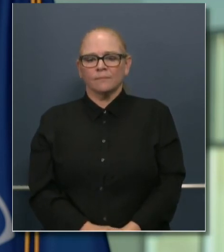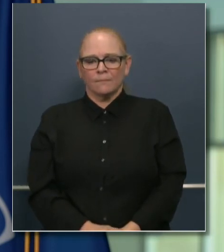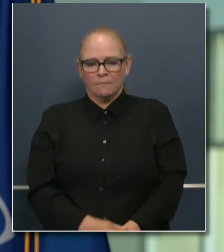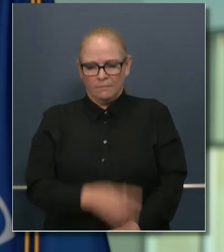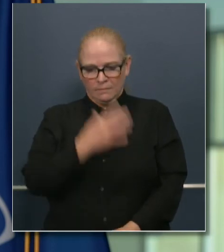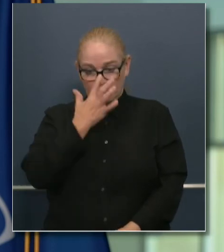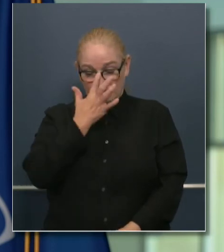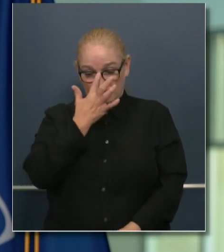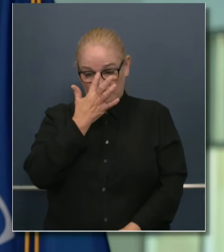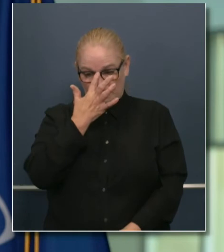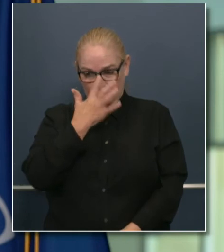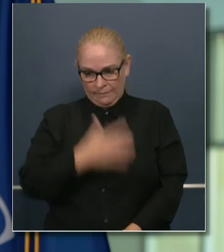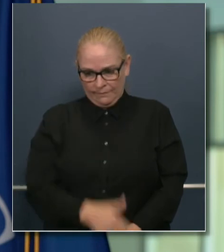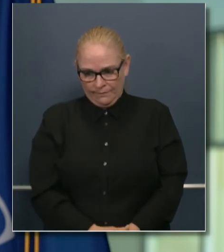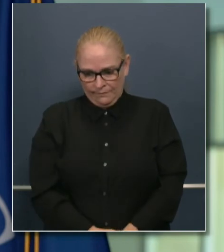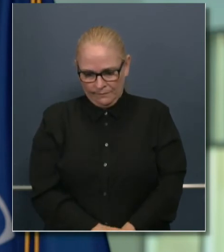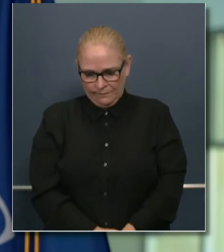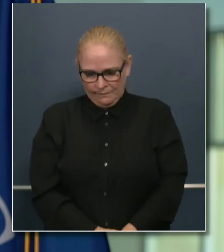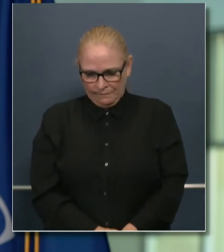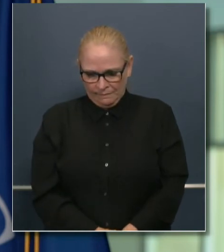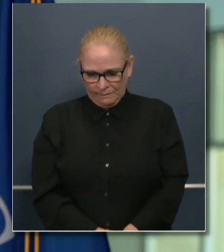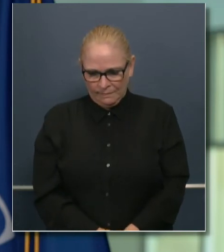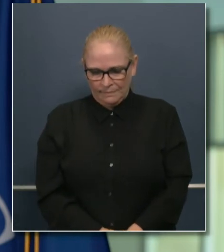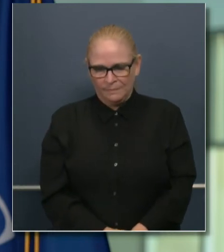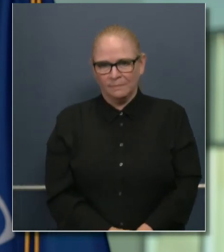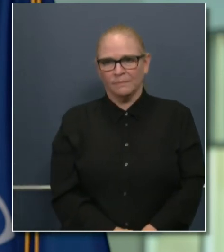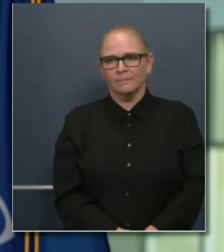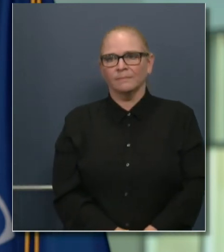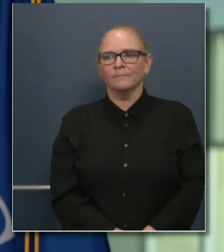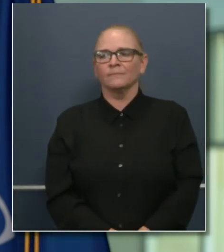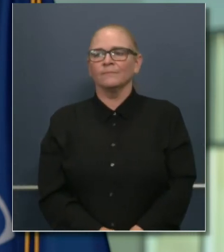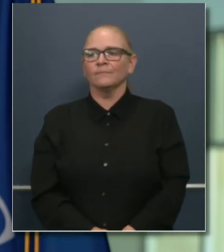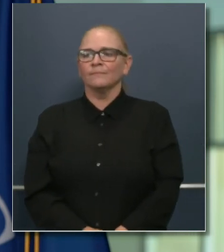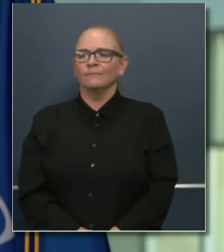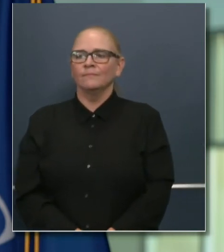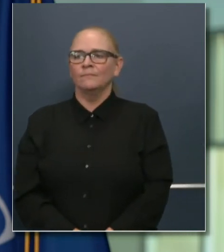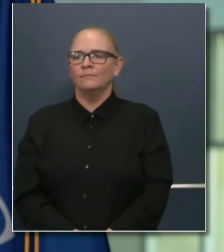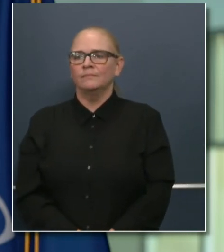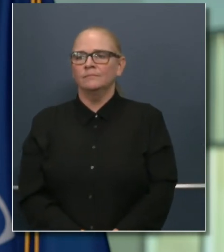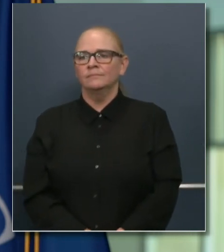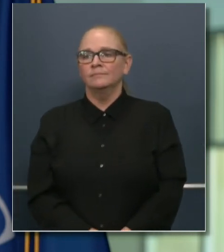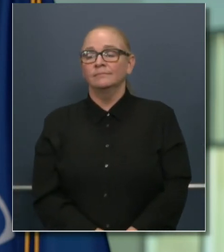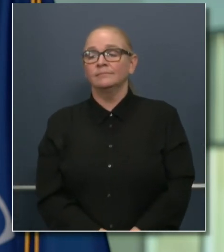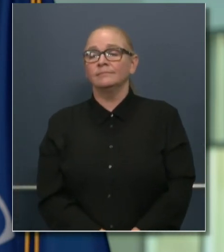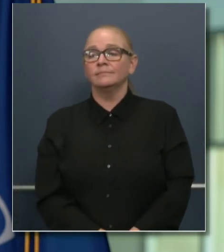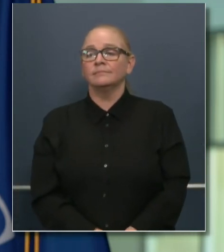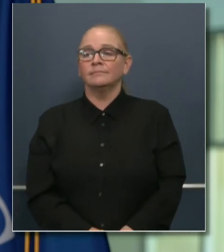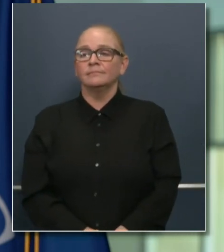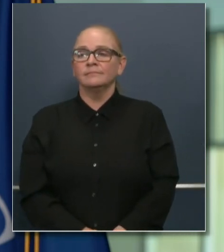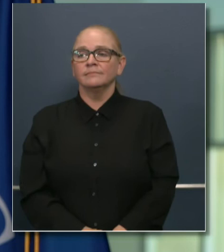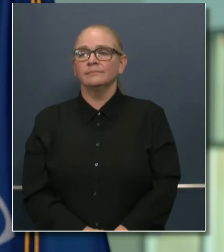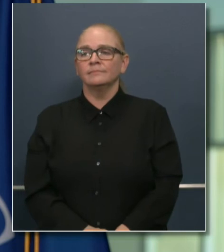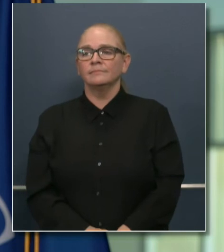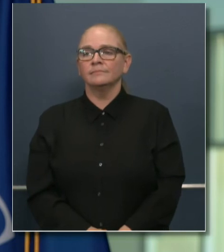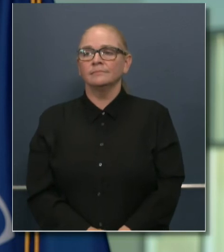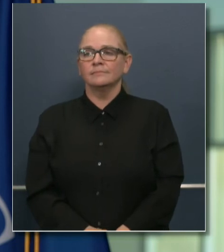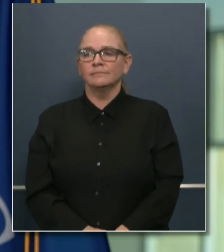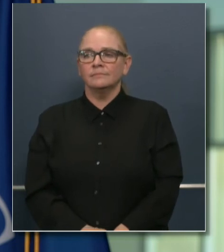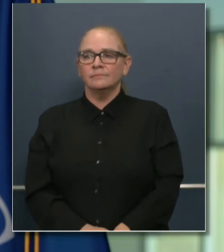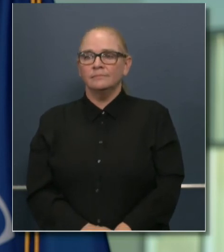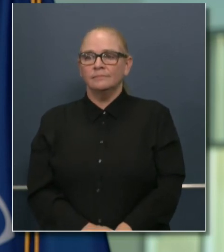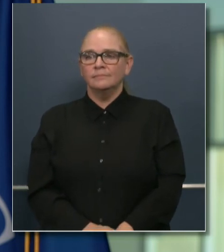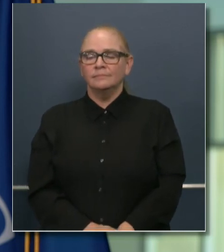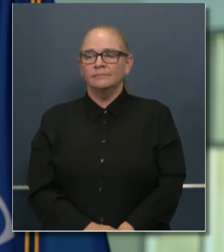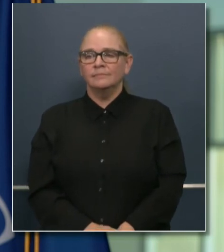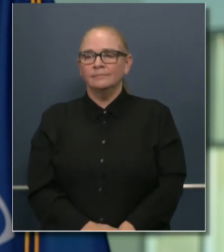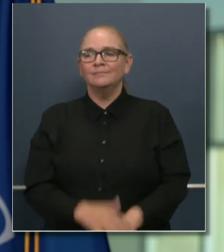groups are pushing for a tax on the highest earners. The California Teachers Association among them, saying they need more revenue to be